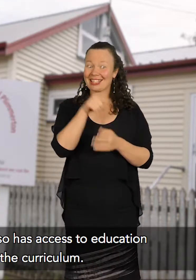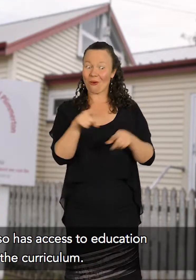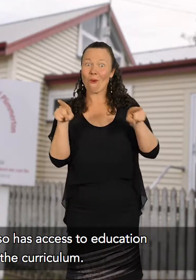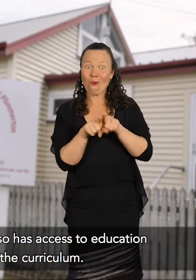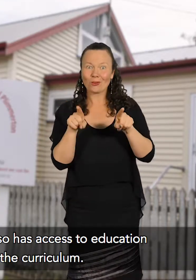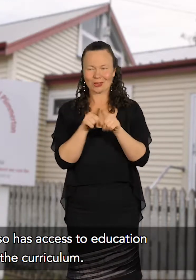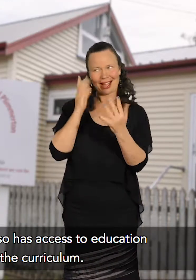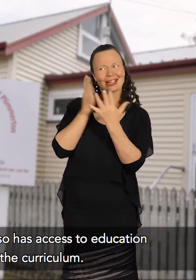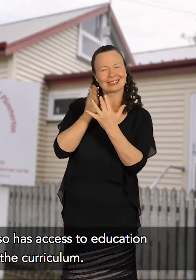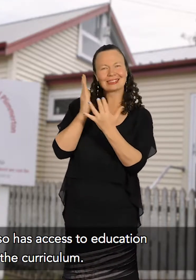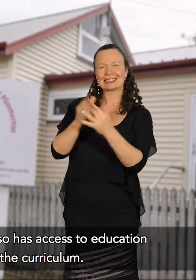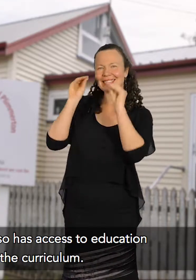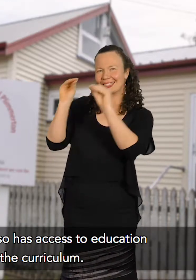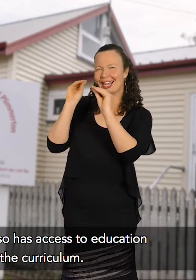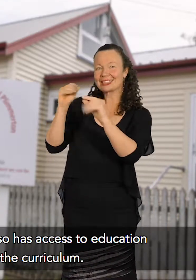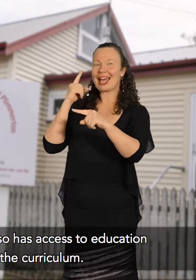education and to the curriculum.